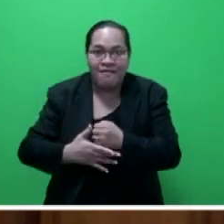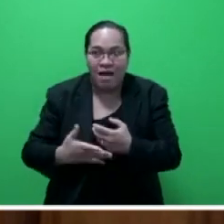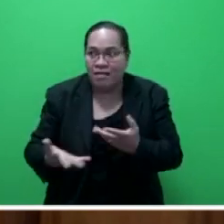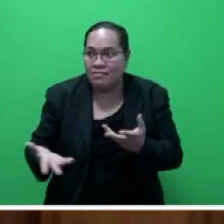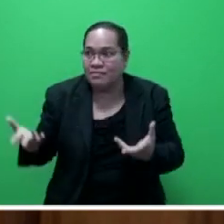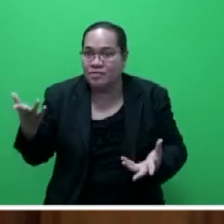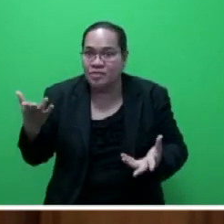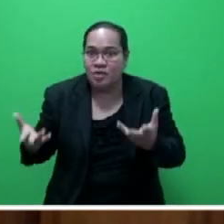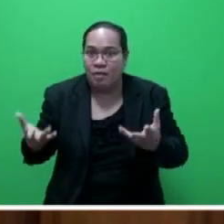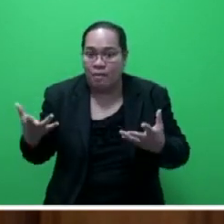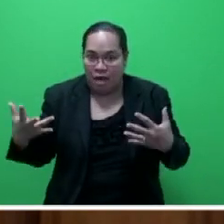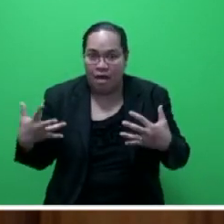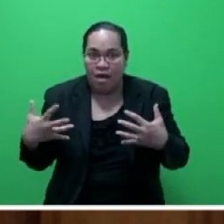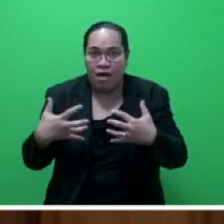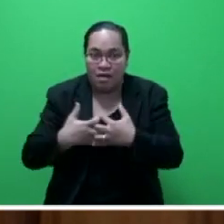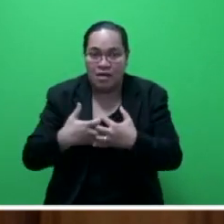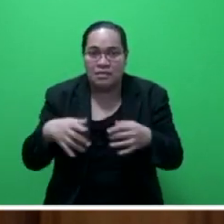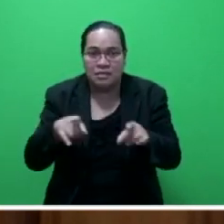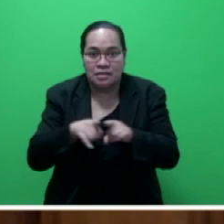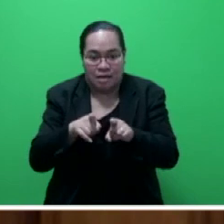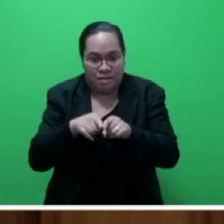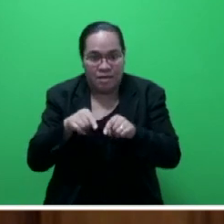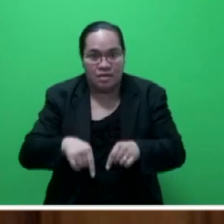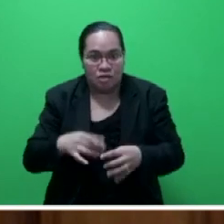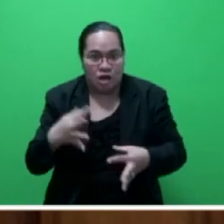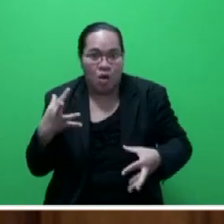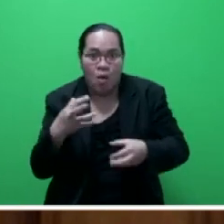encountered such a lethal combination.